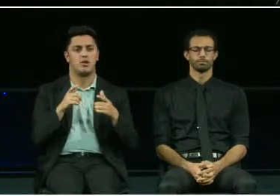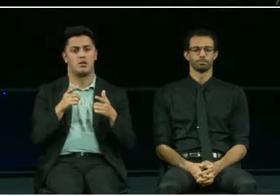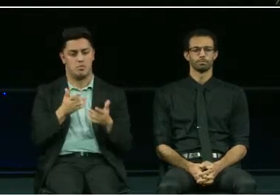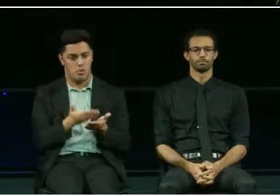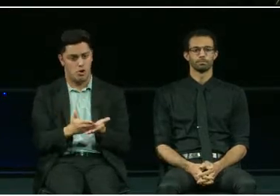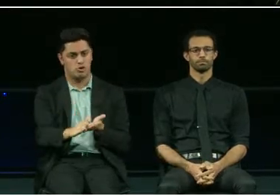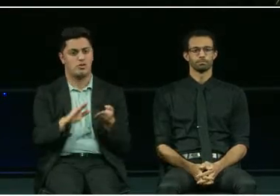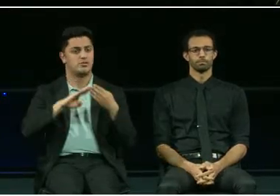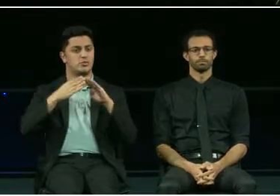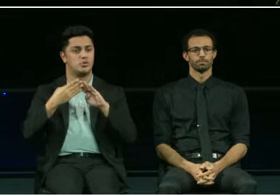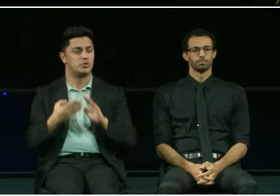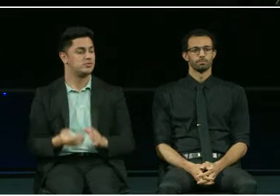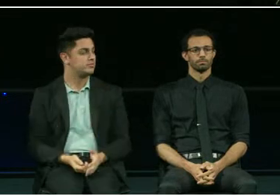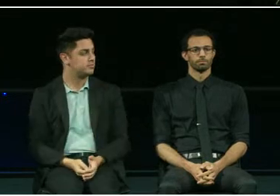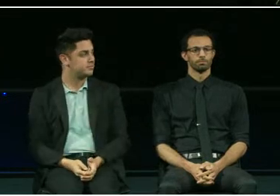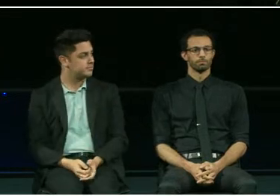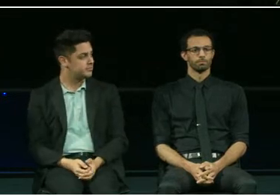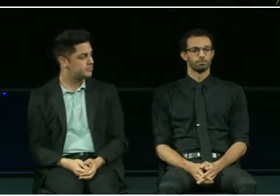communities.